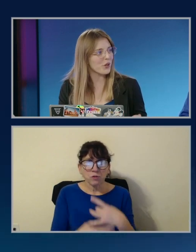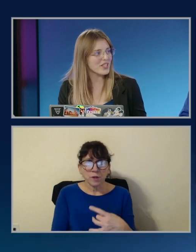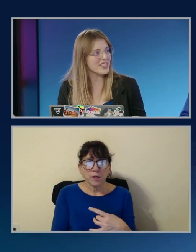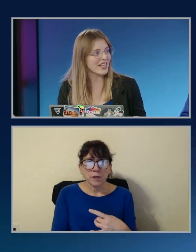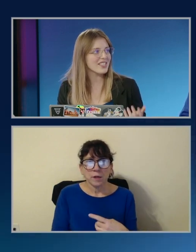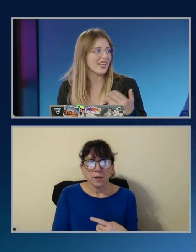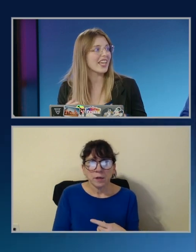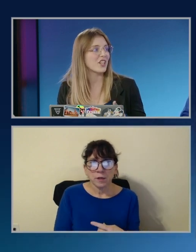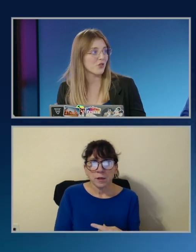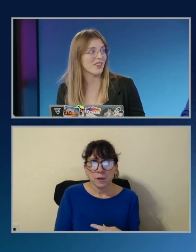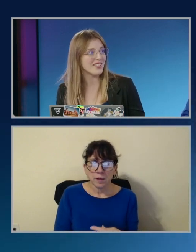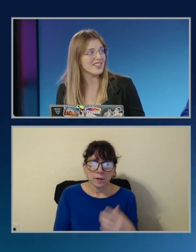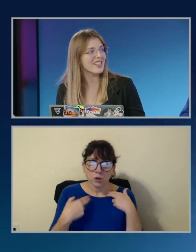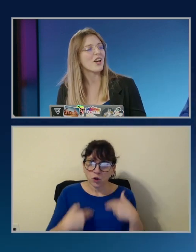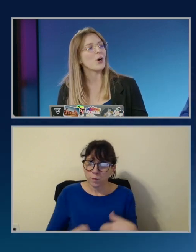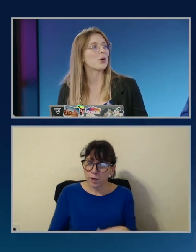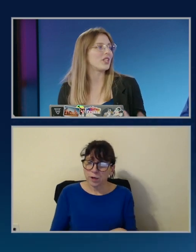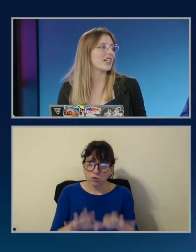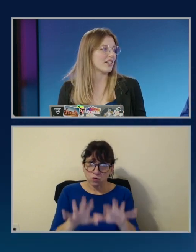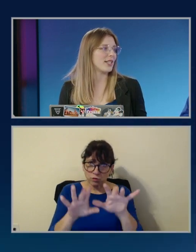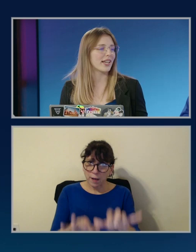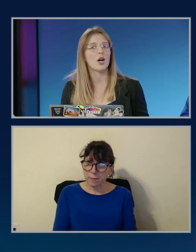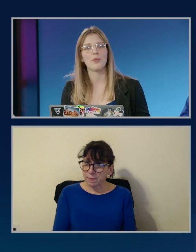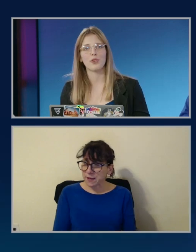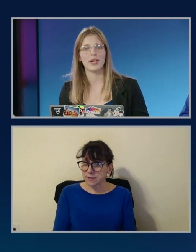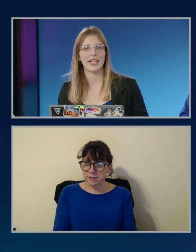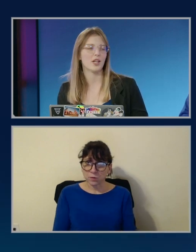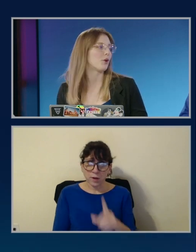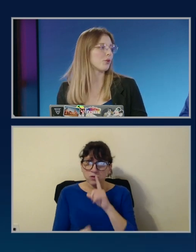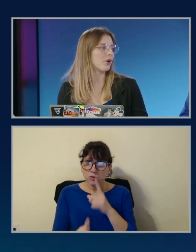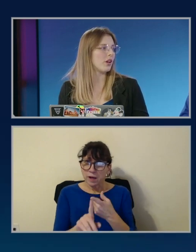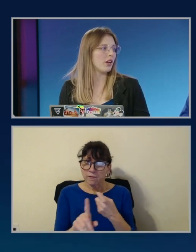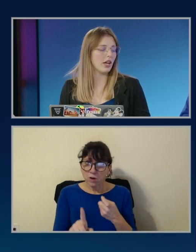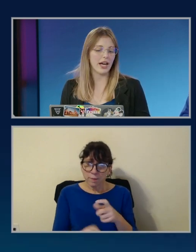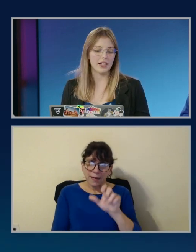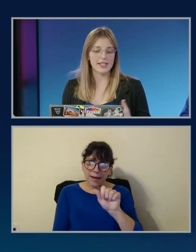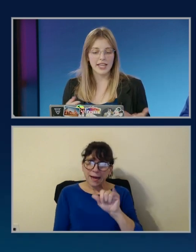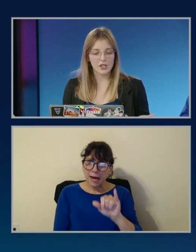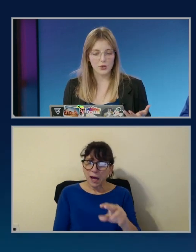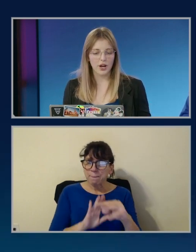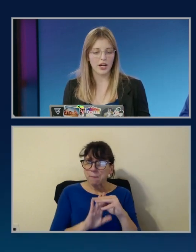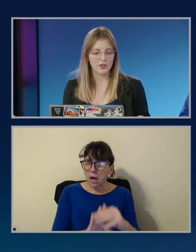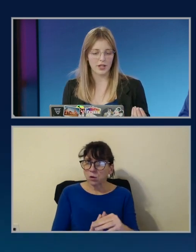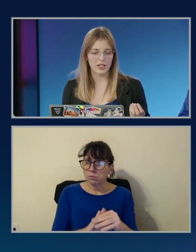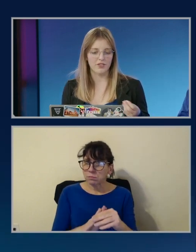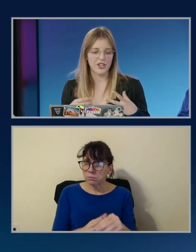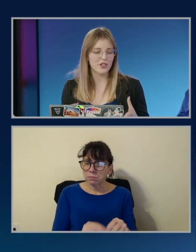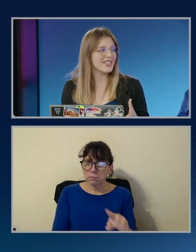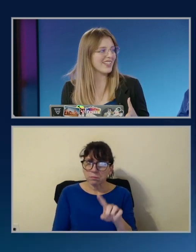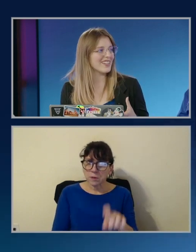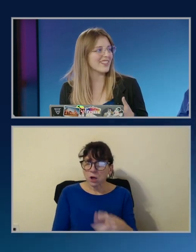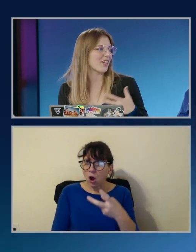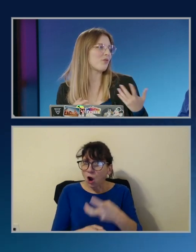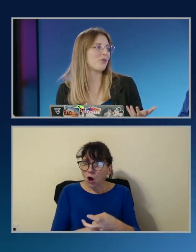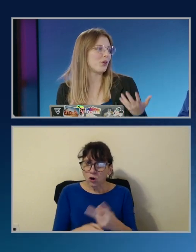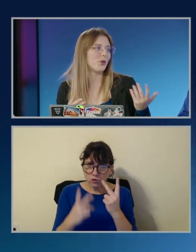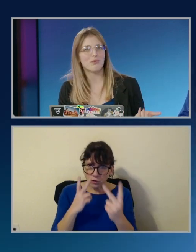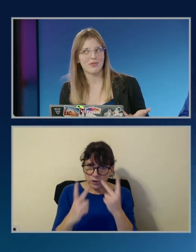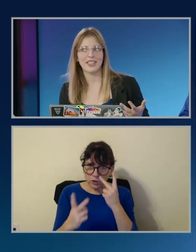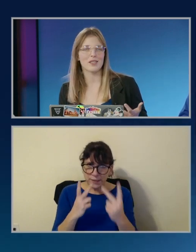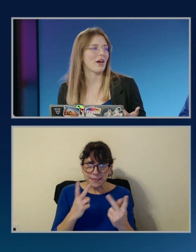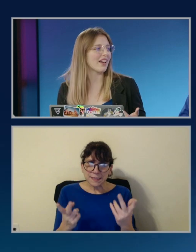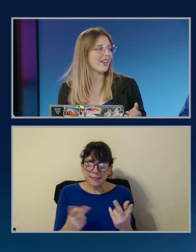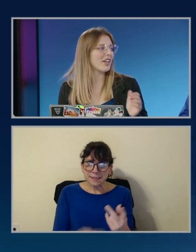who wrote this text? Yeah. Can I trust this? Or did it actually come from an AI model? Yeah. And it's getting so hard to actually visually see this. Like a